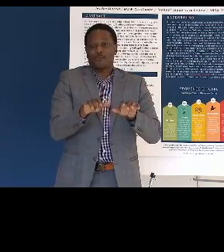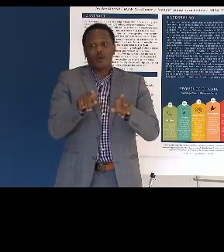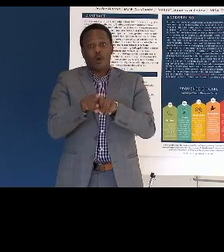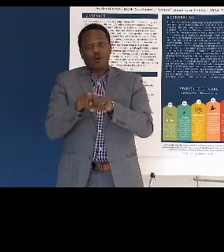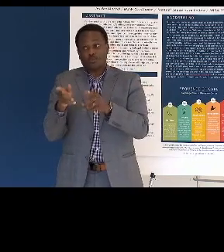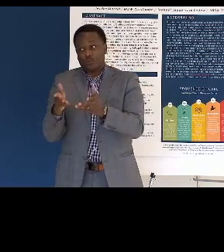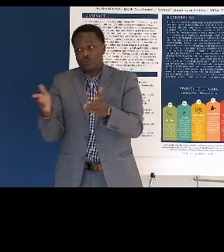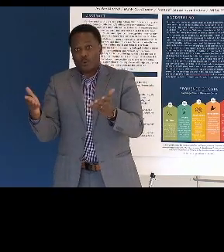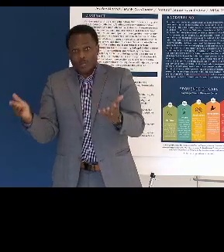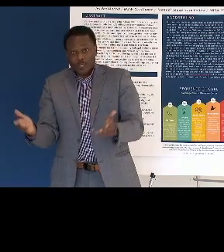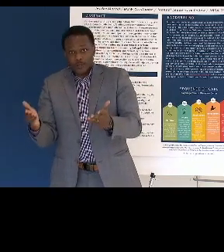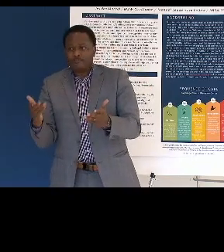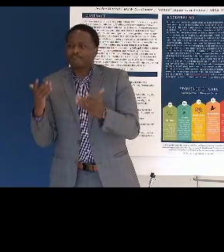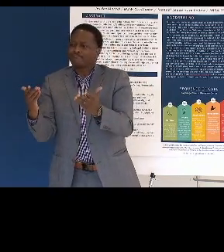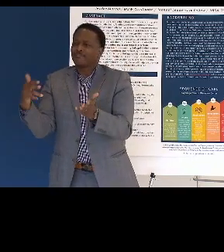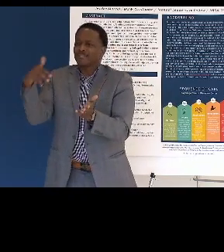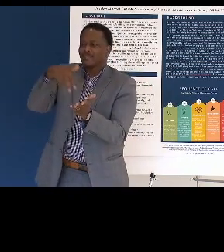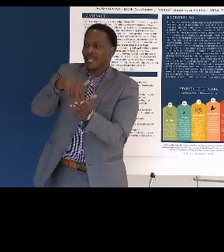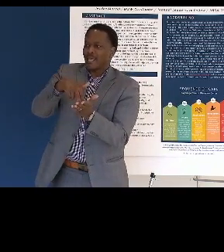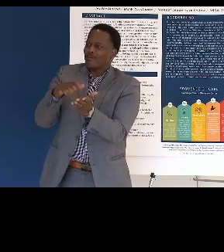stand so that we could recognize you.